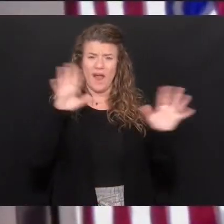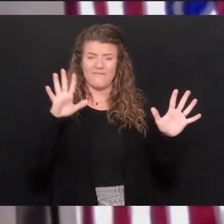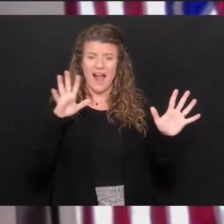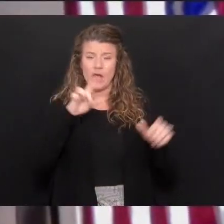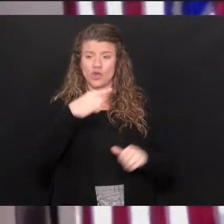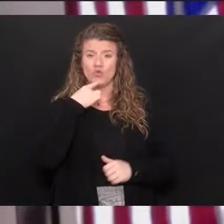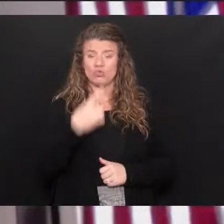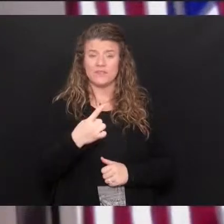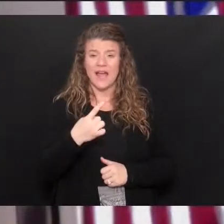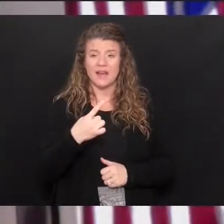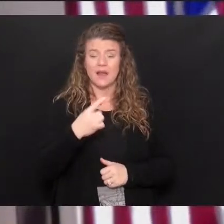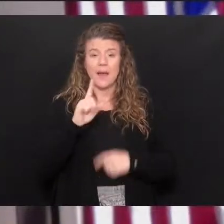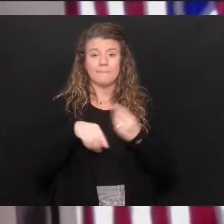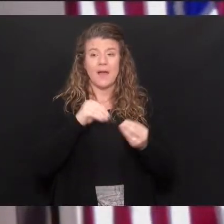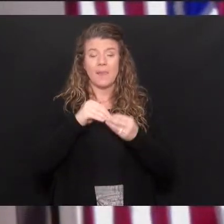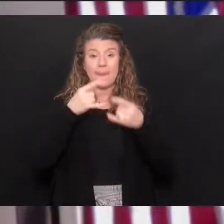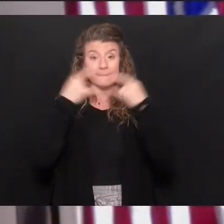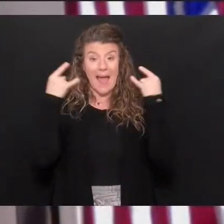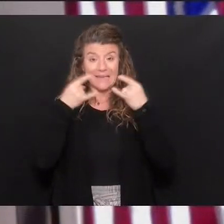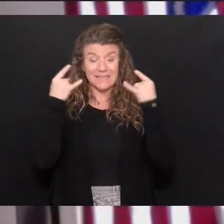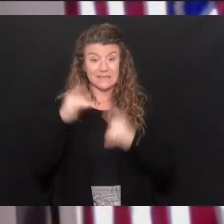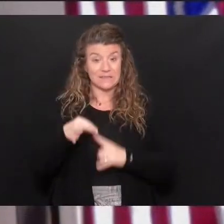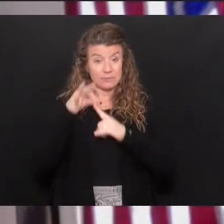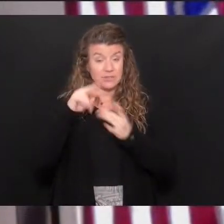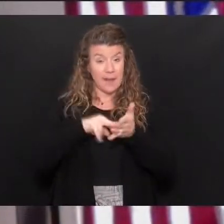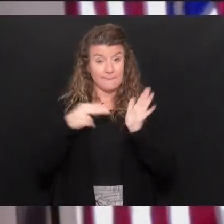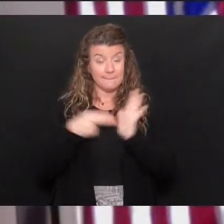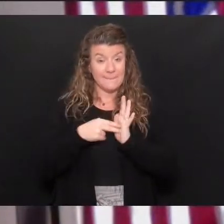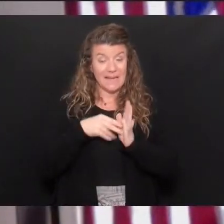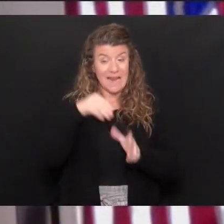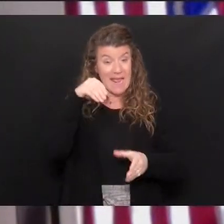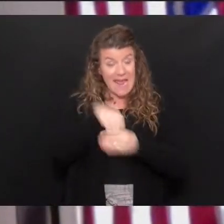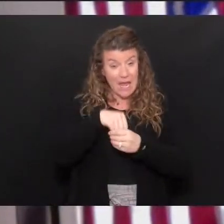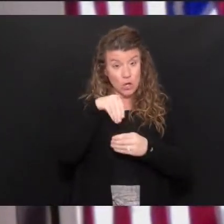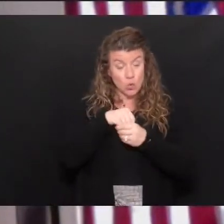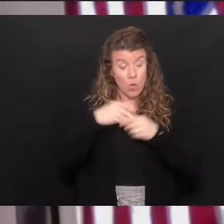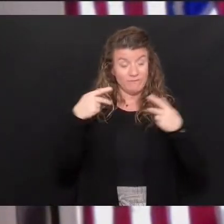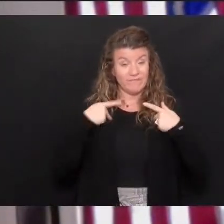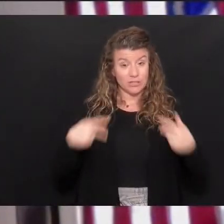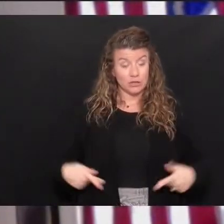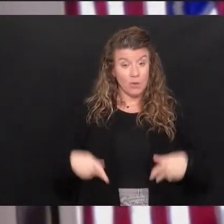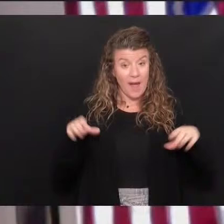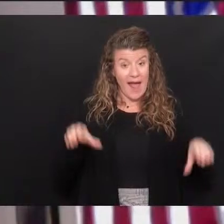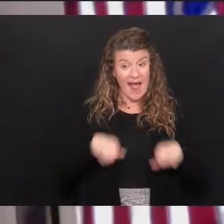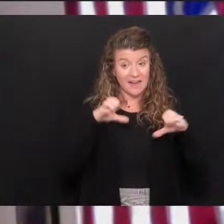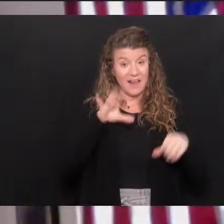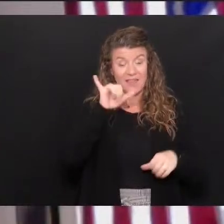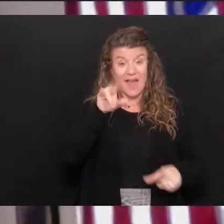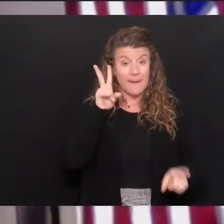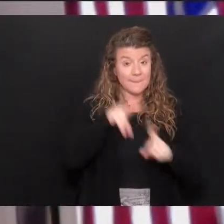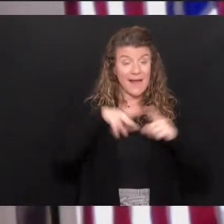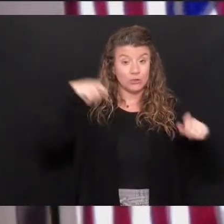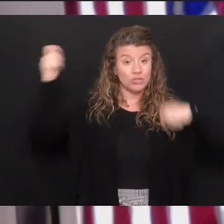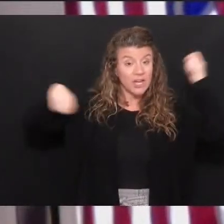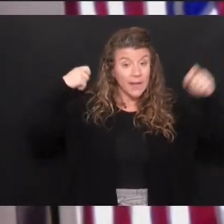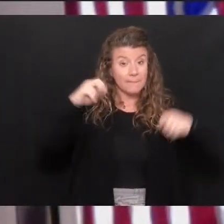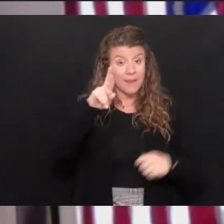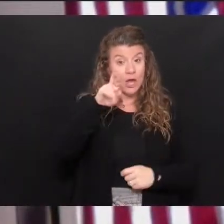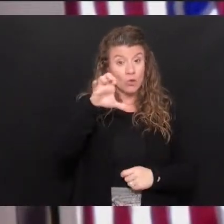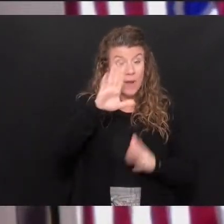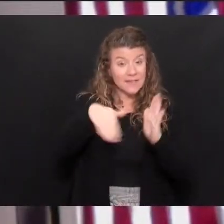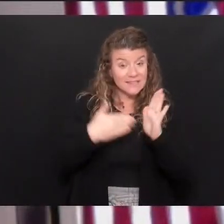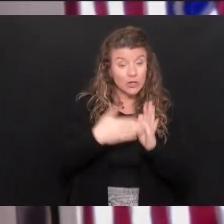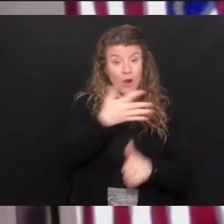you said about the mask exception? So does indoor physical activity, does that apply to gyms and rec centers as well as